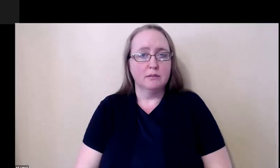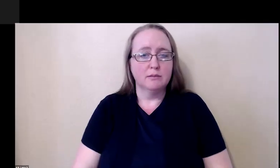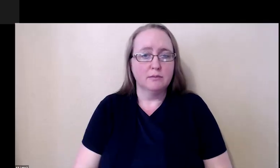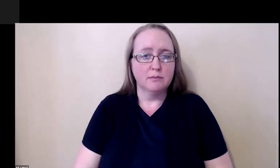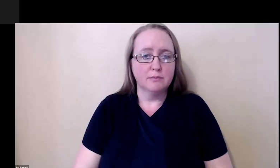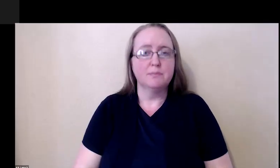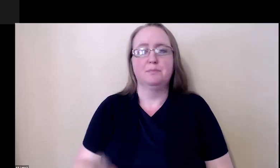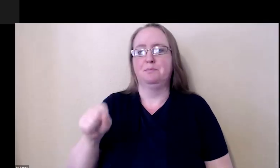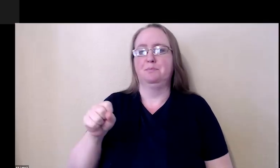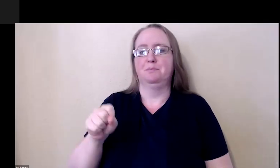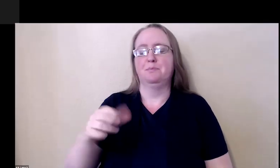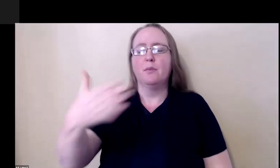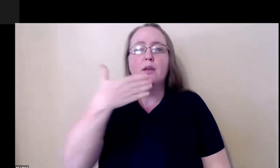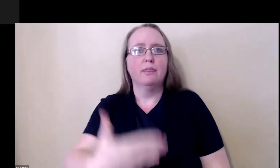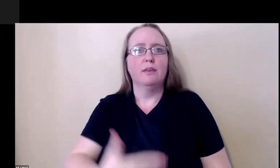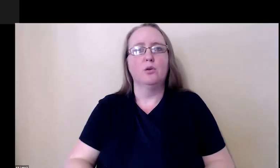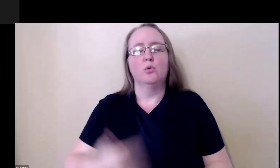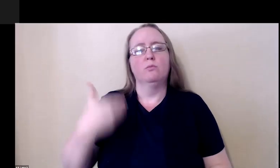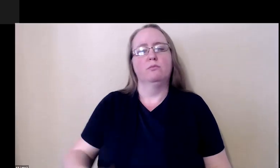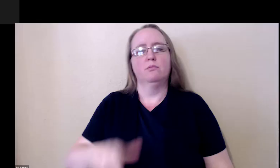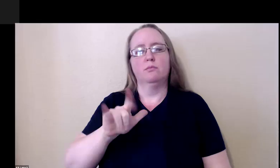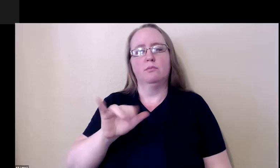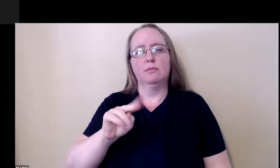Yes. Thank you. I am Linda